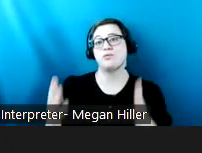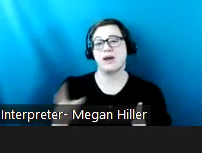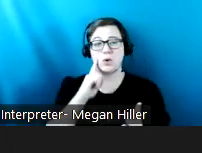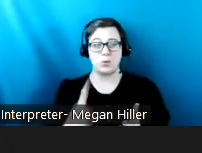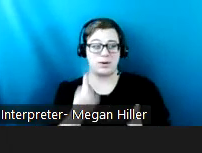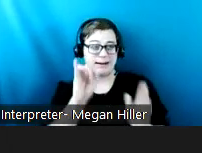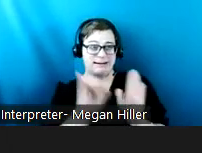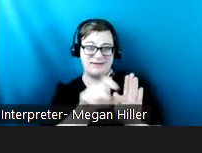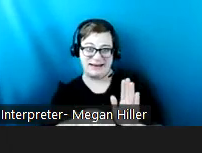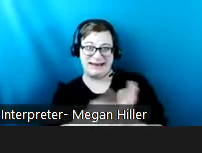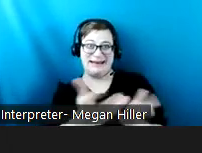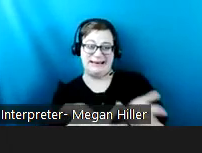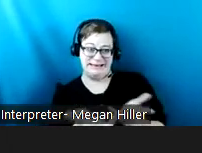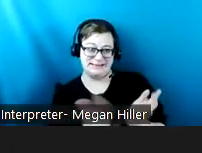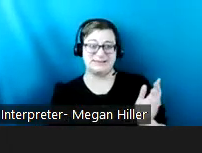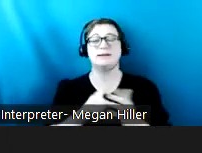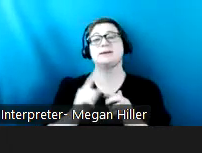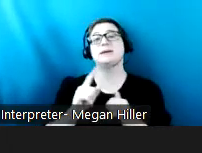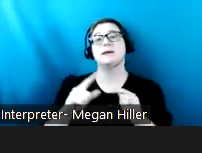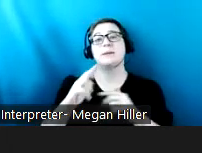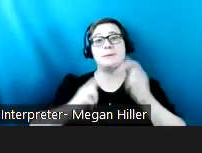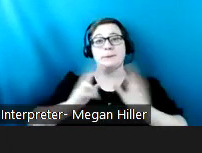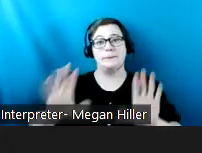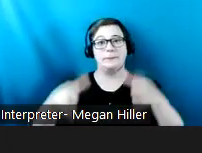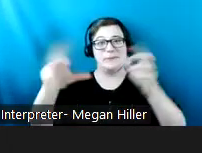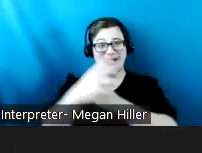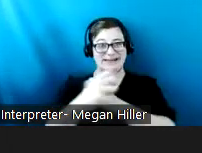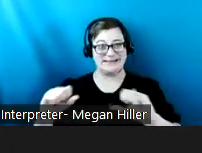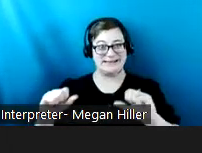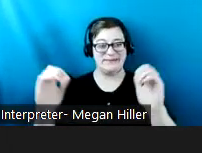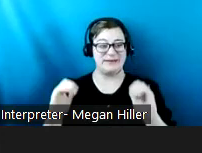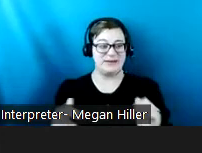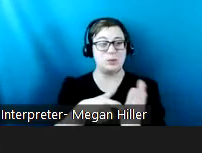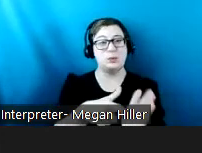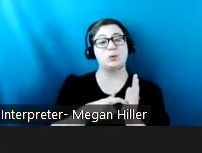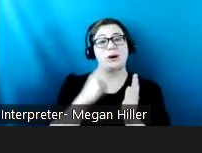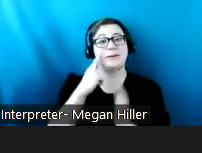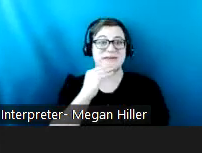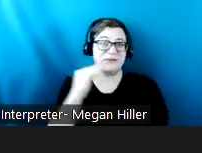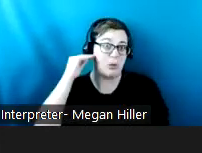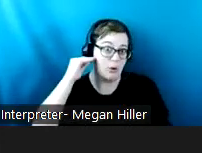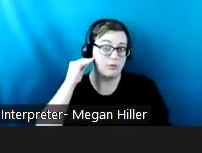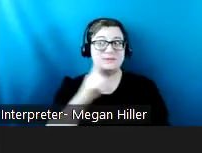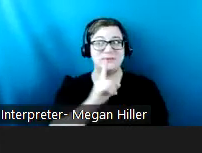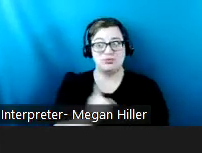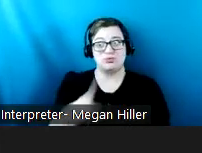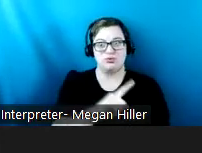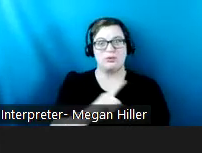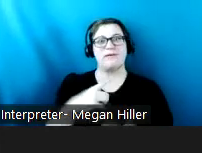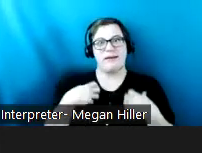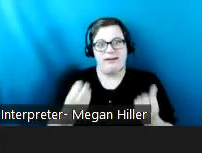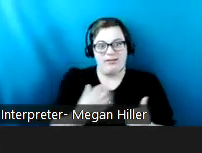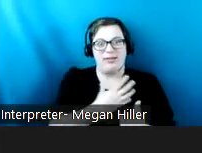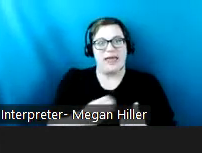needs, building safety, requirements for residential settings to ensure your health and comfort, how a